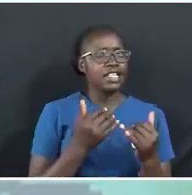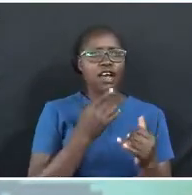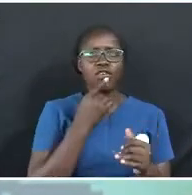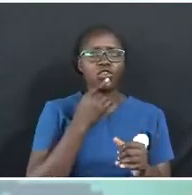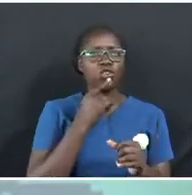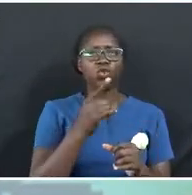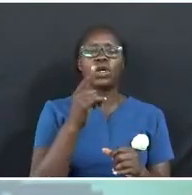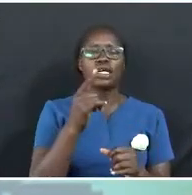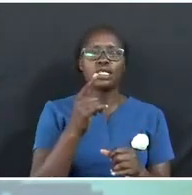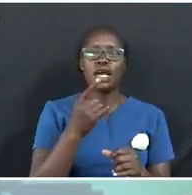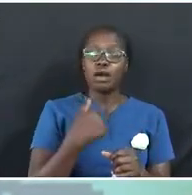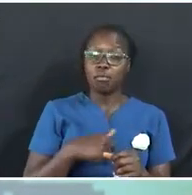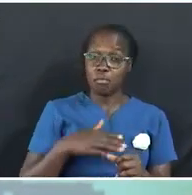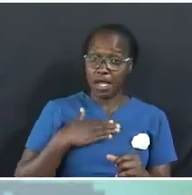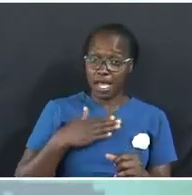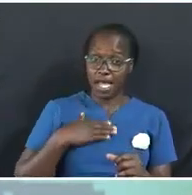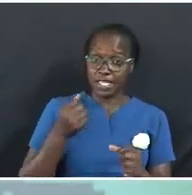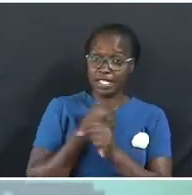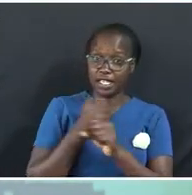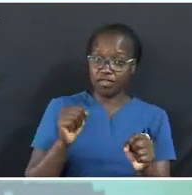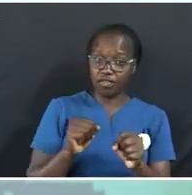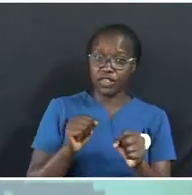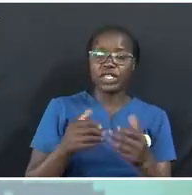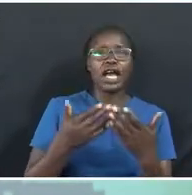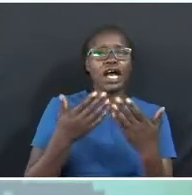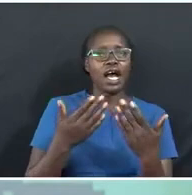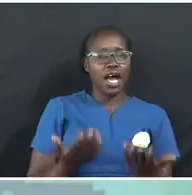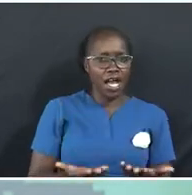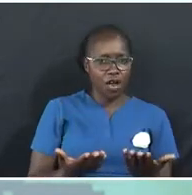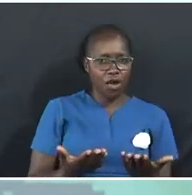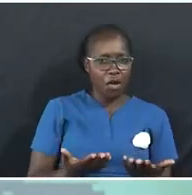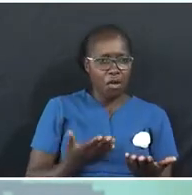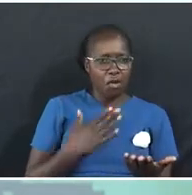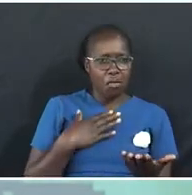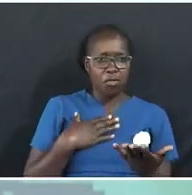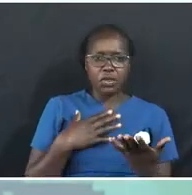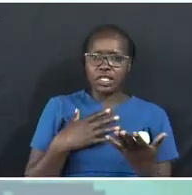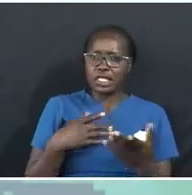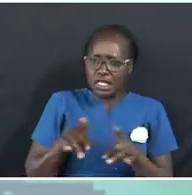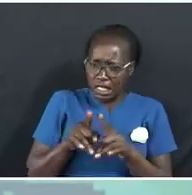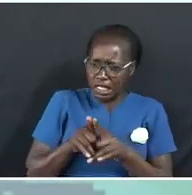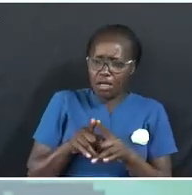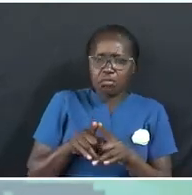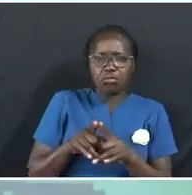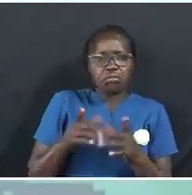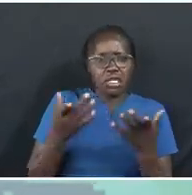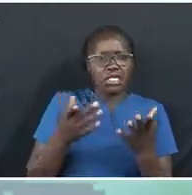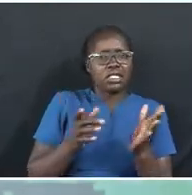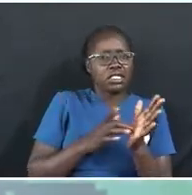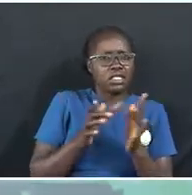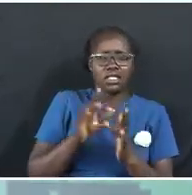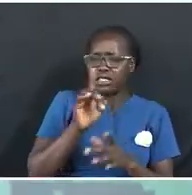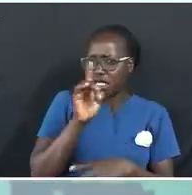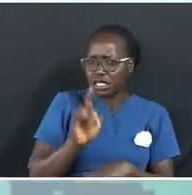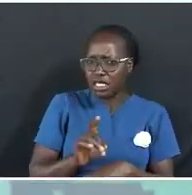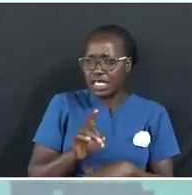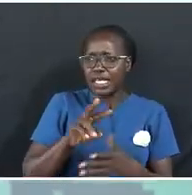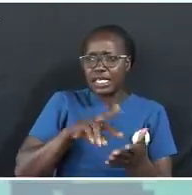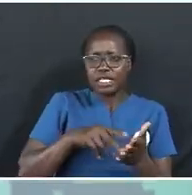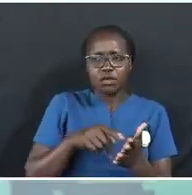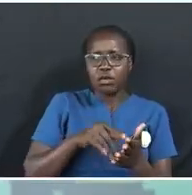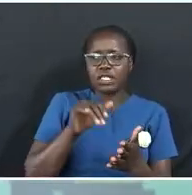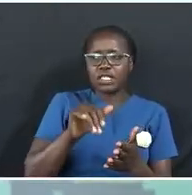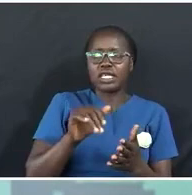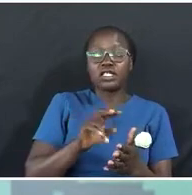my salvation, how am I going also? Am I going to be the same like Jesus? Then it means that which is